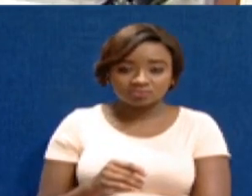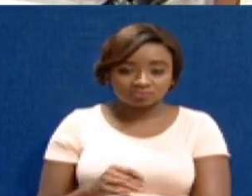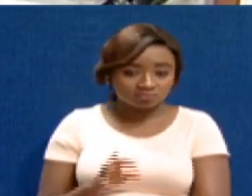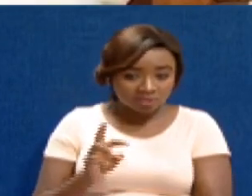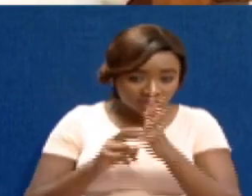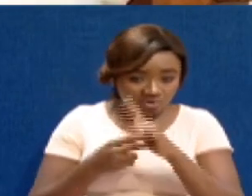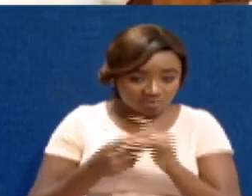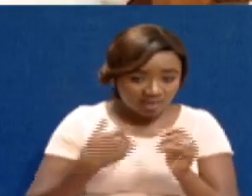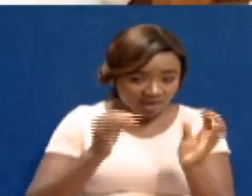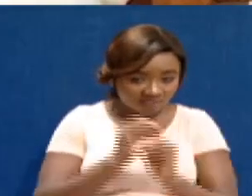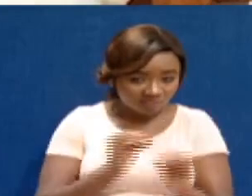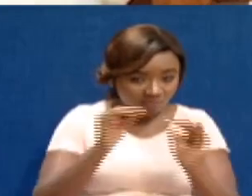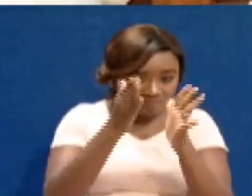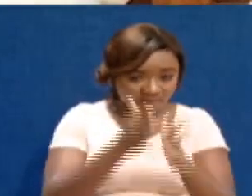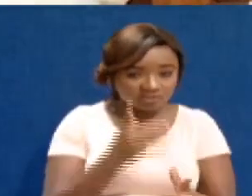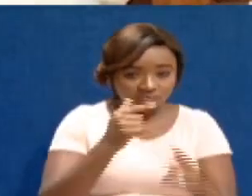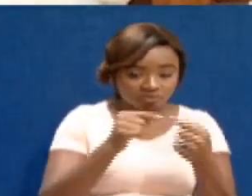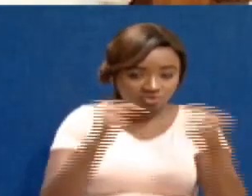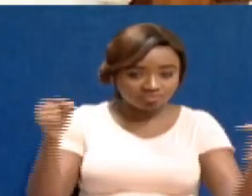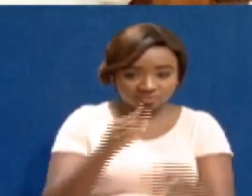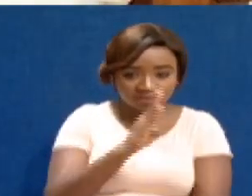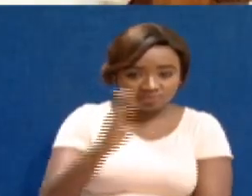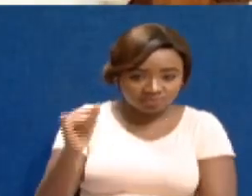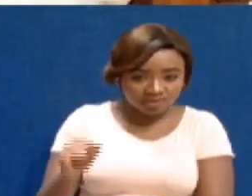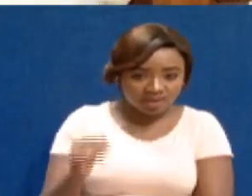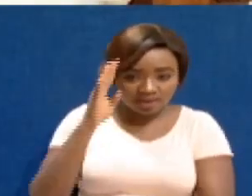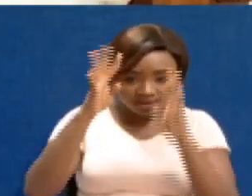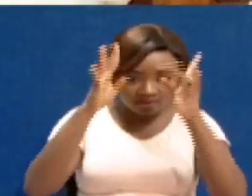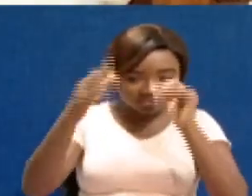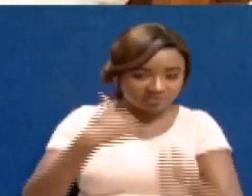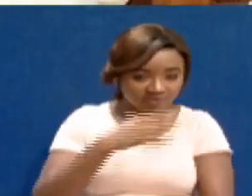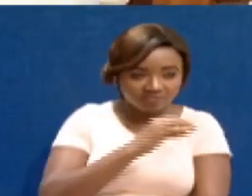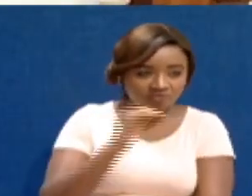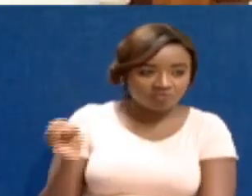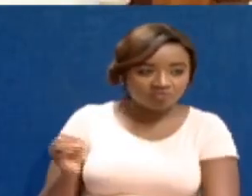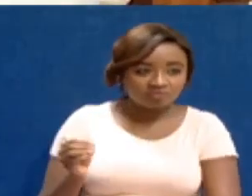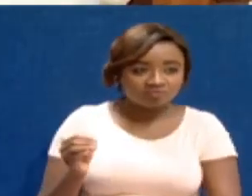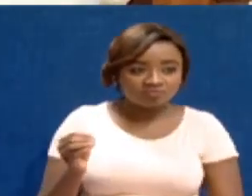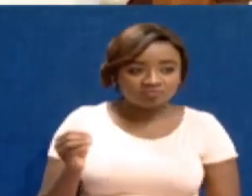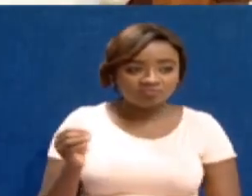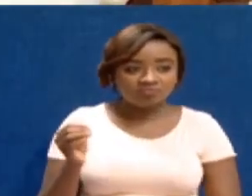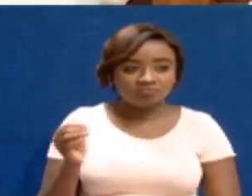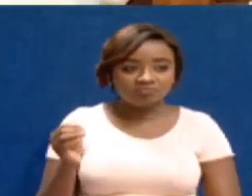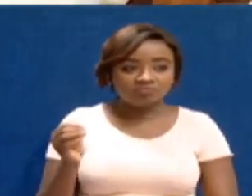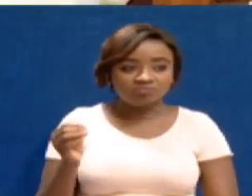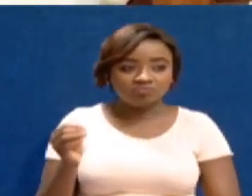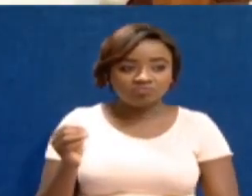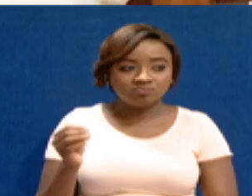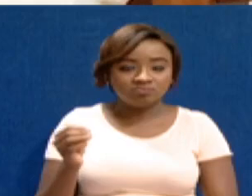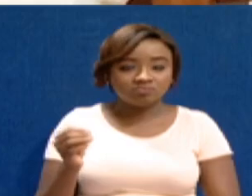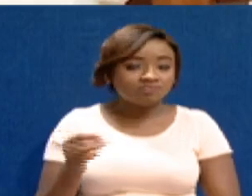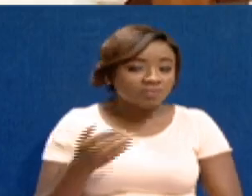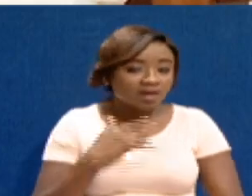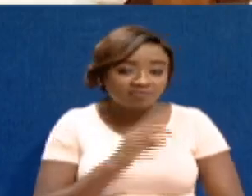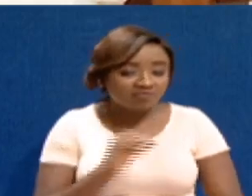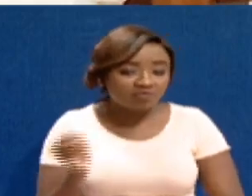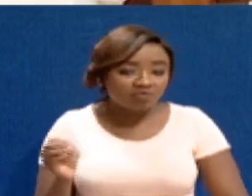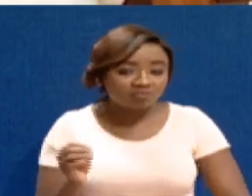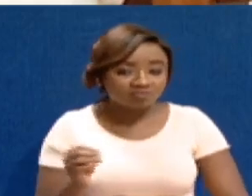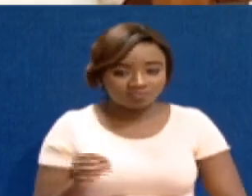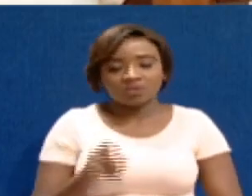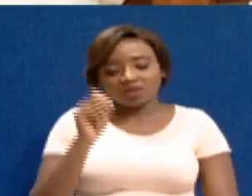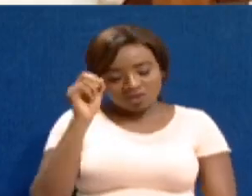to critique, but not Allow to me criticize. to just make my point. As a member of parliament, I sit on a committee. If I think there's something